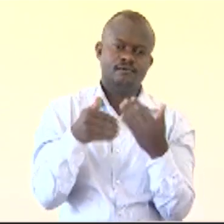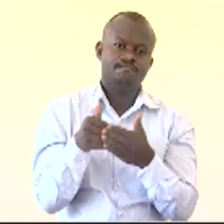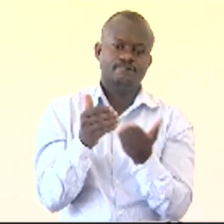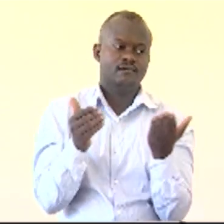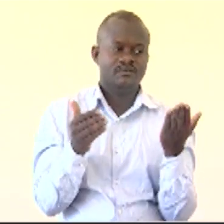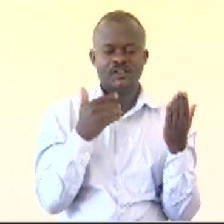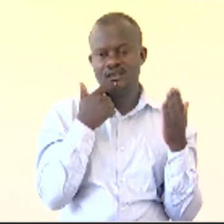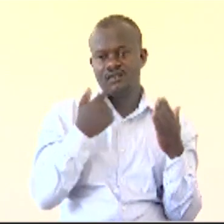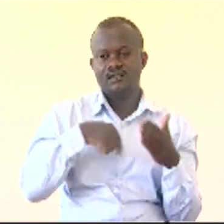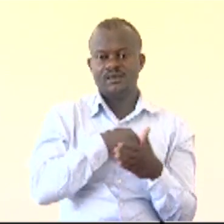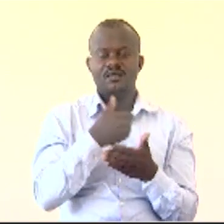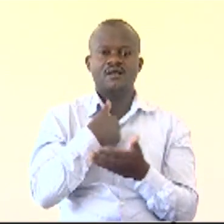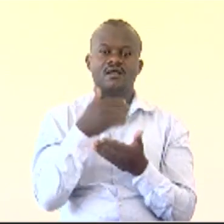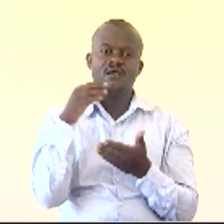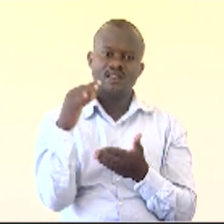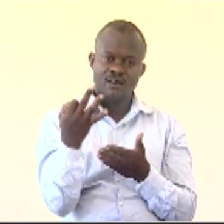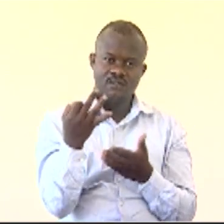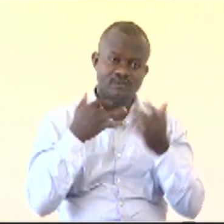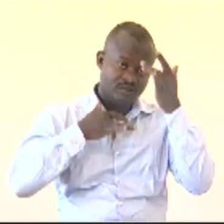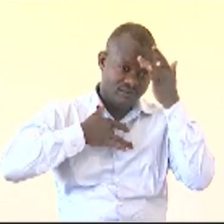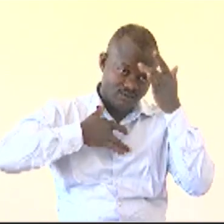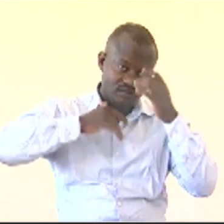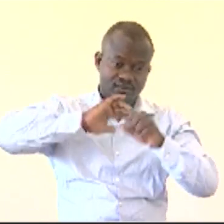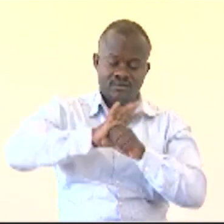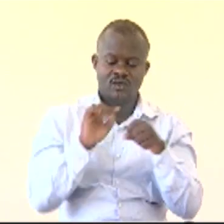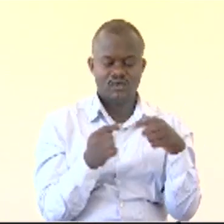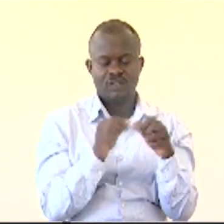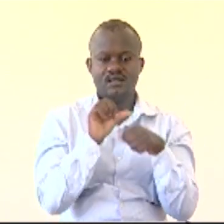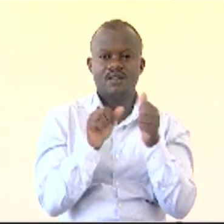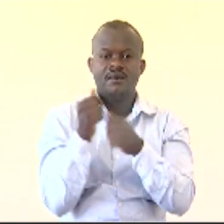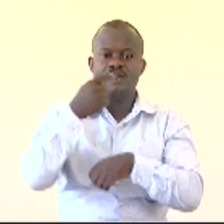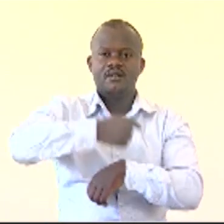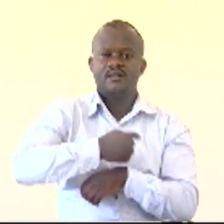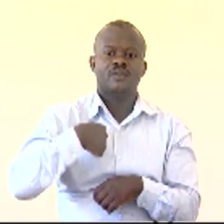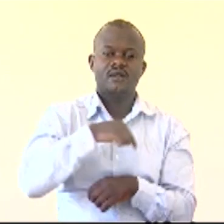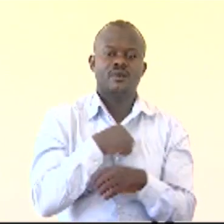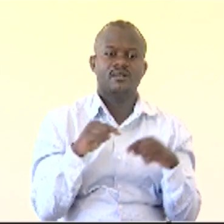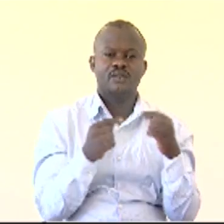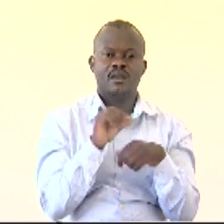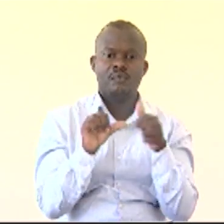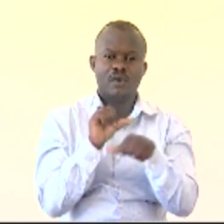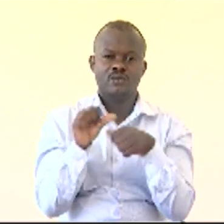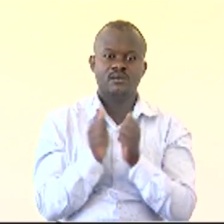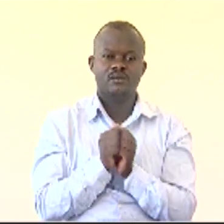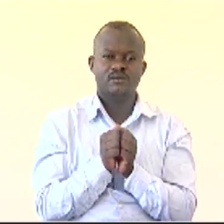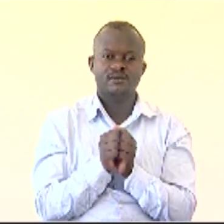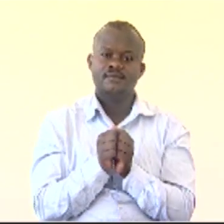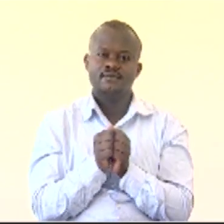So we're going to be having 3 main infectious diseases we're going to be discussing today. We're going to discuss about